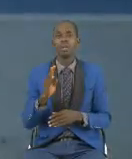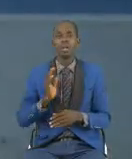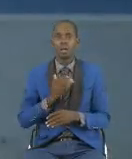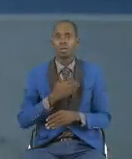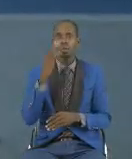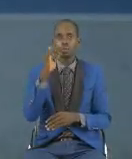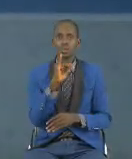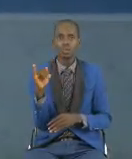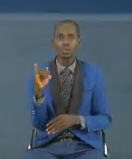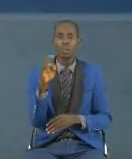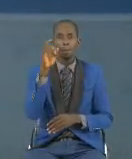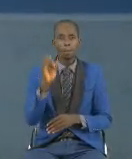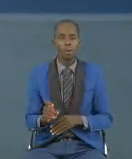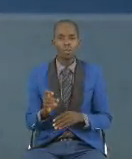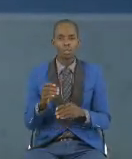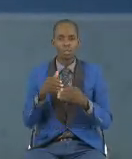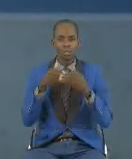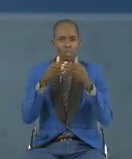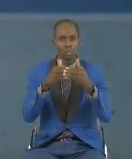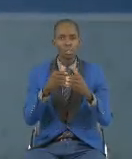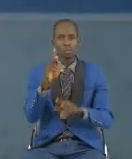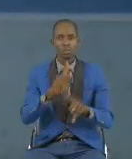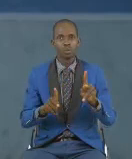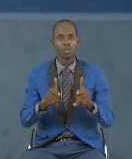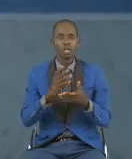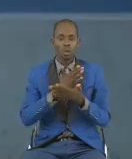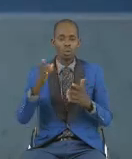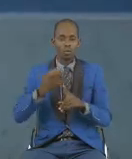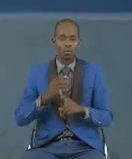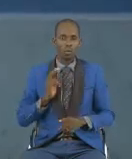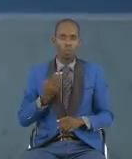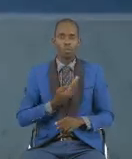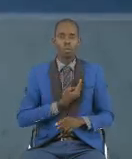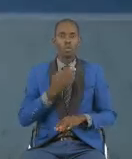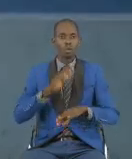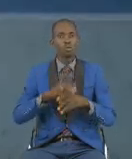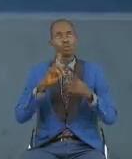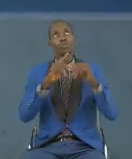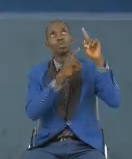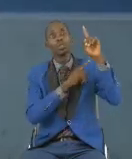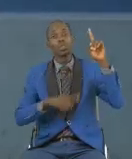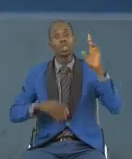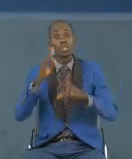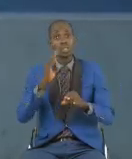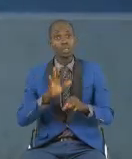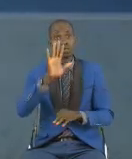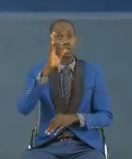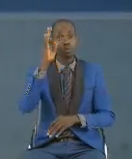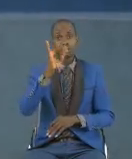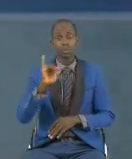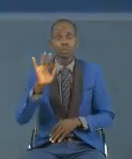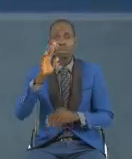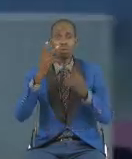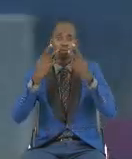lead people away from us unto the Lord. If you're preaching, if your proclamation, if